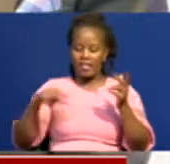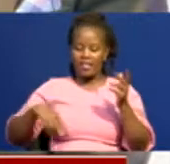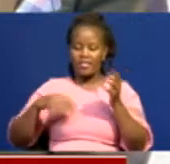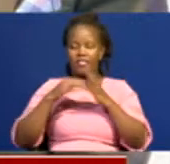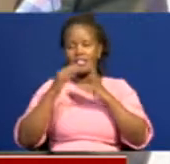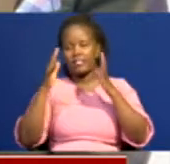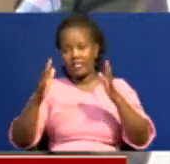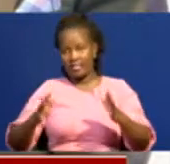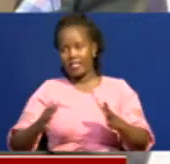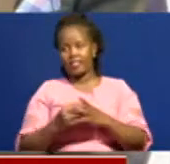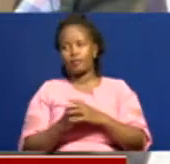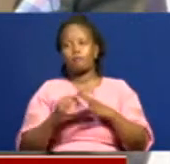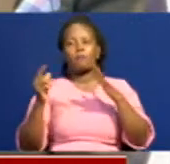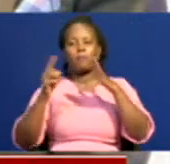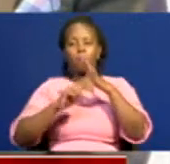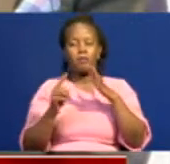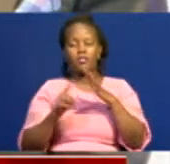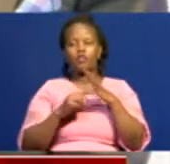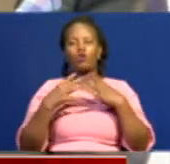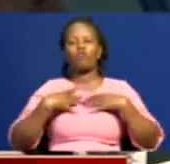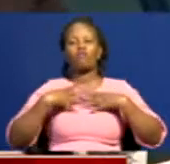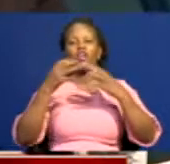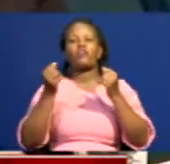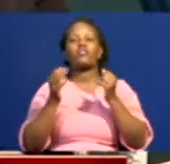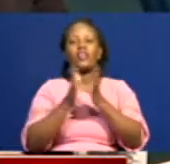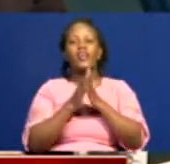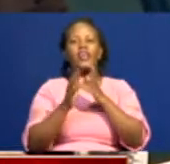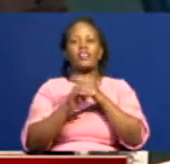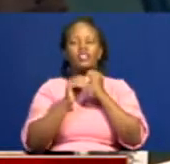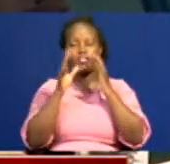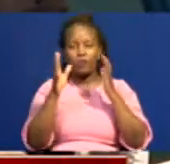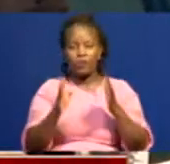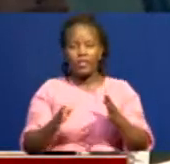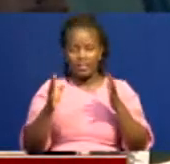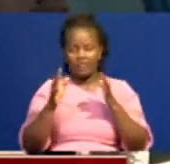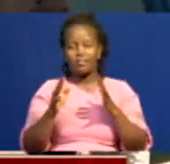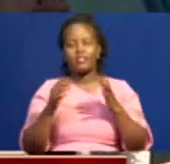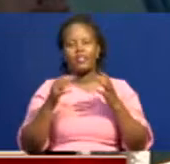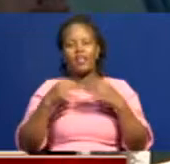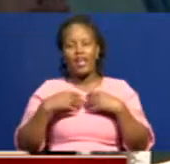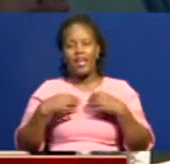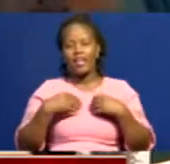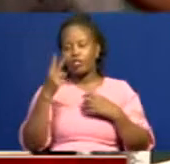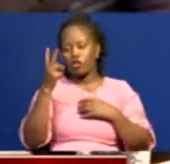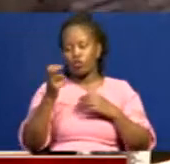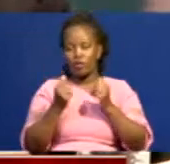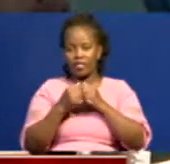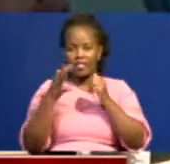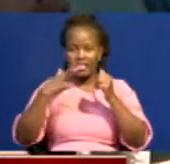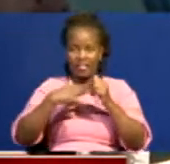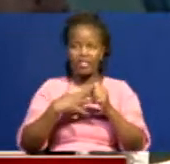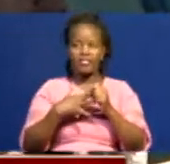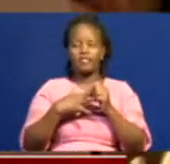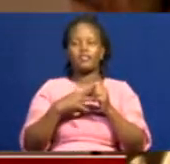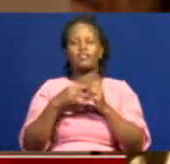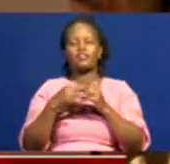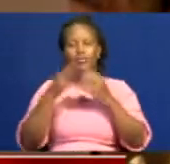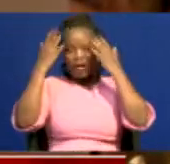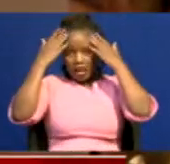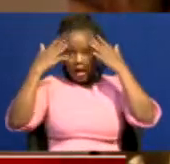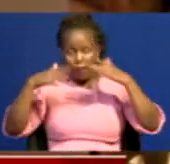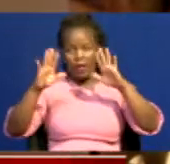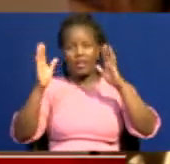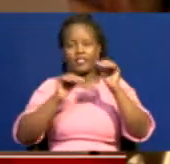Health, in partnership with various stakeholders, kicked off a family planning campaign in 2019, dubbed DESIP, delivering equitable